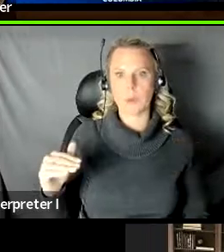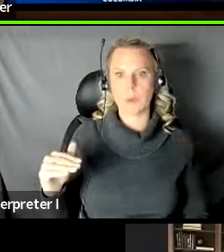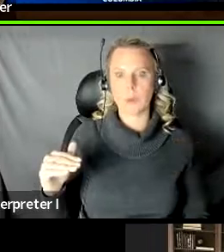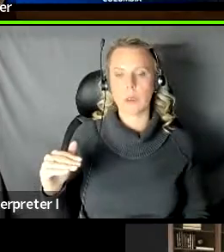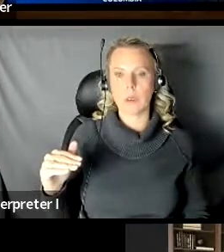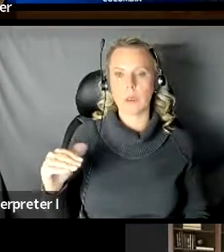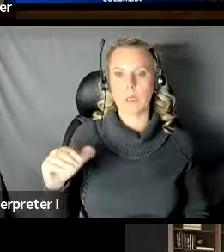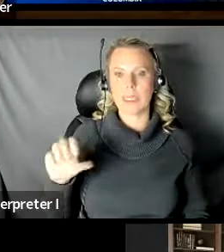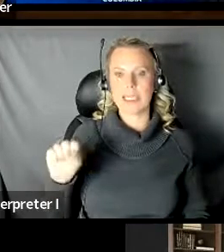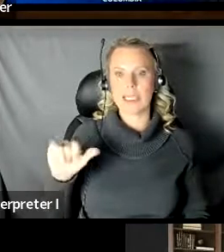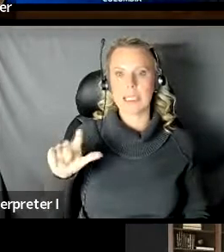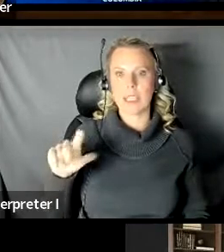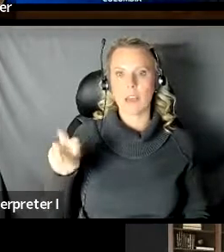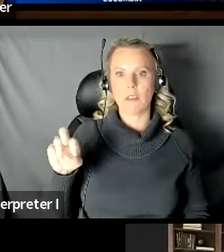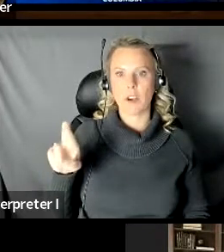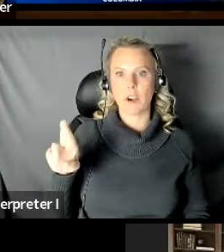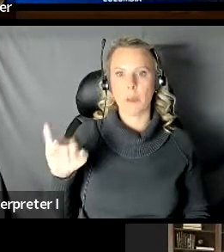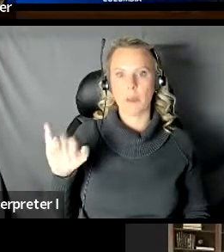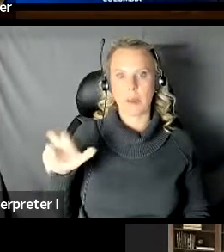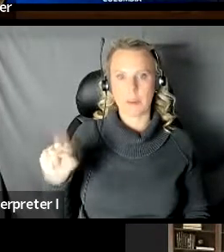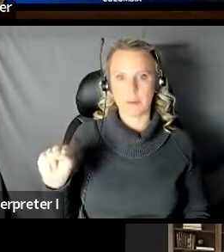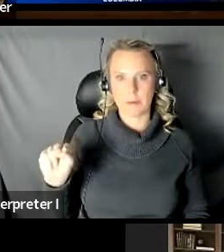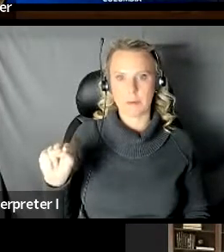no. Councilmember Silverman.